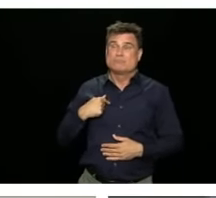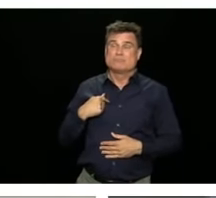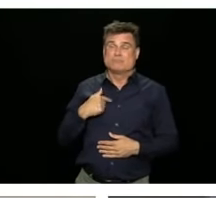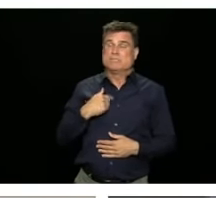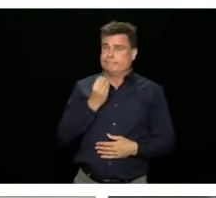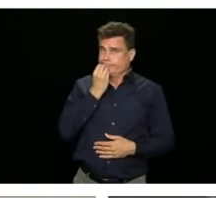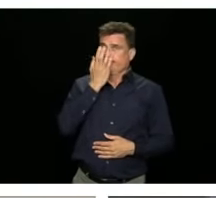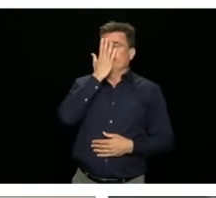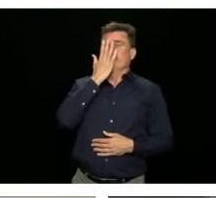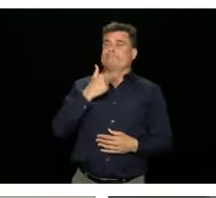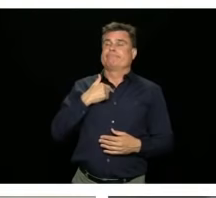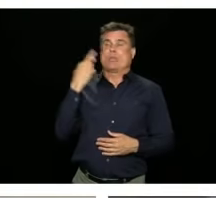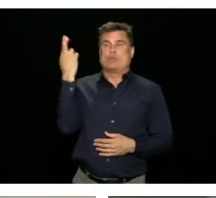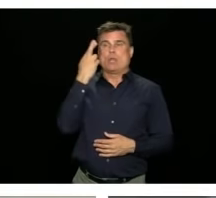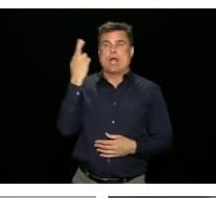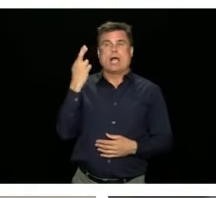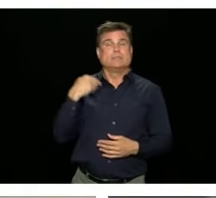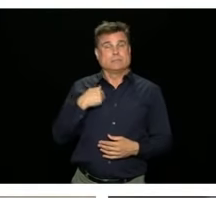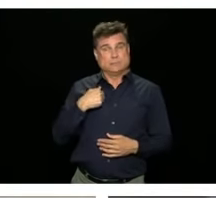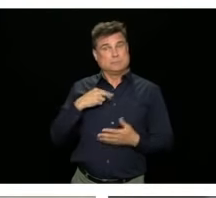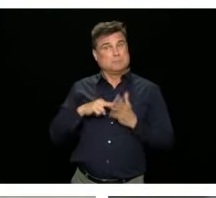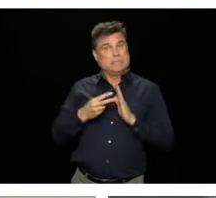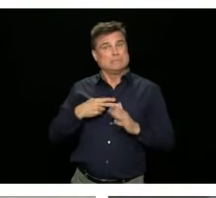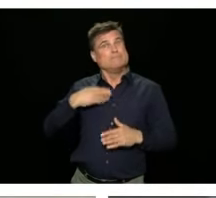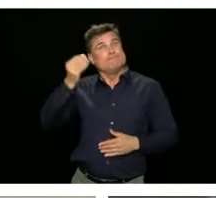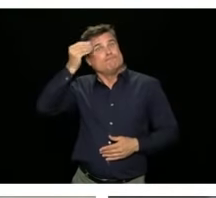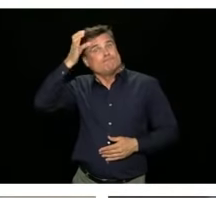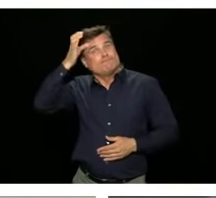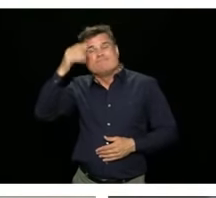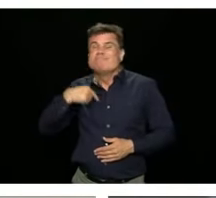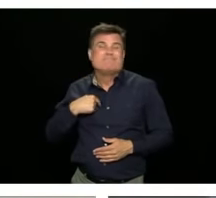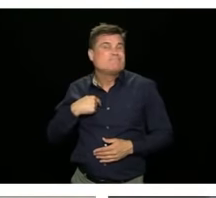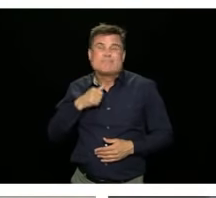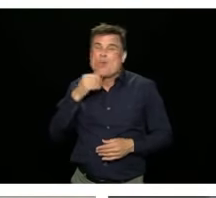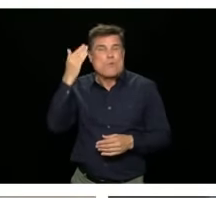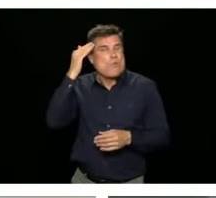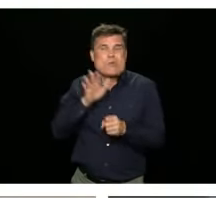I'm engaged. I think we need more of that in our society. Thank you.